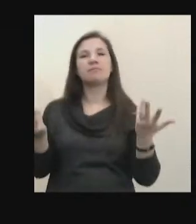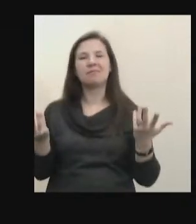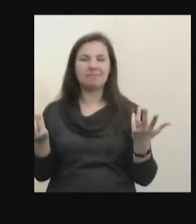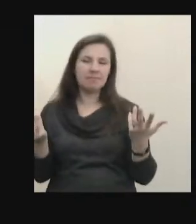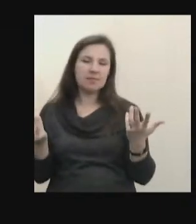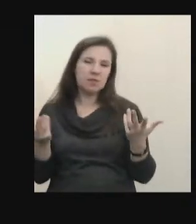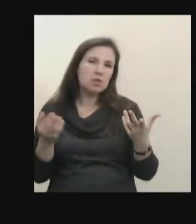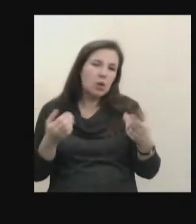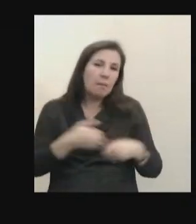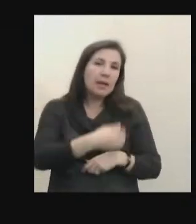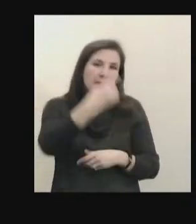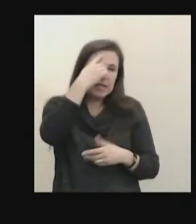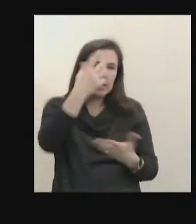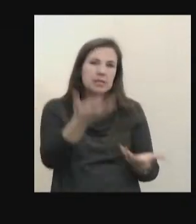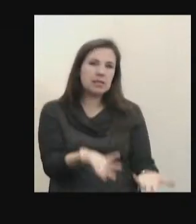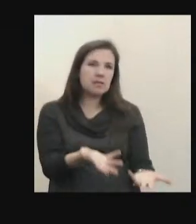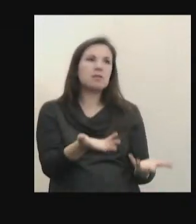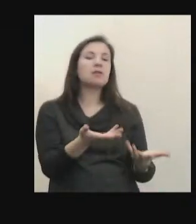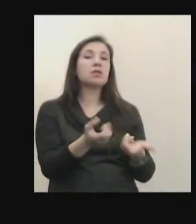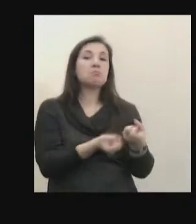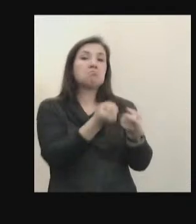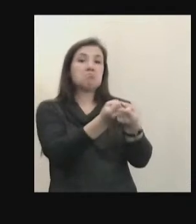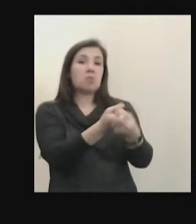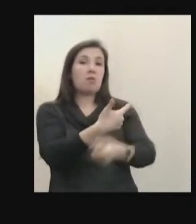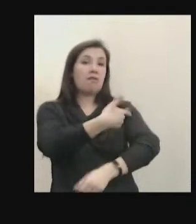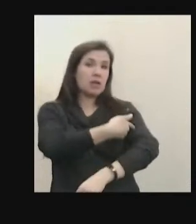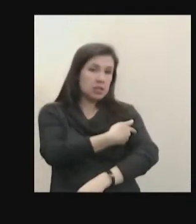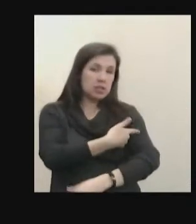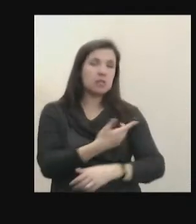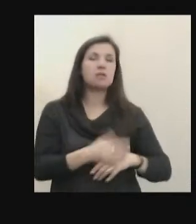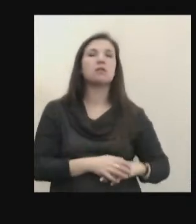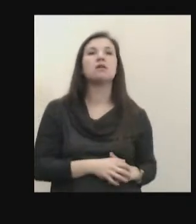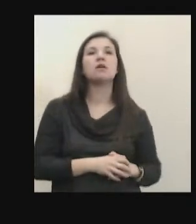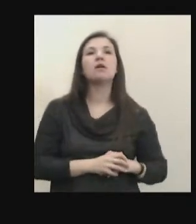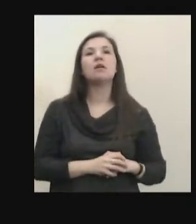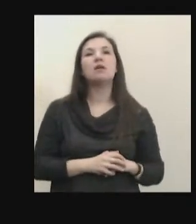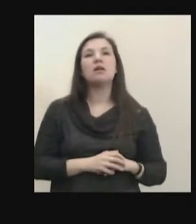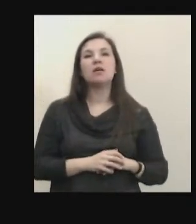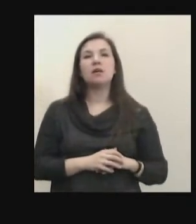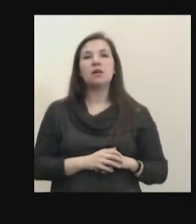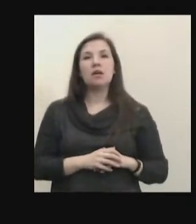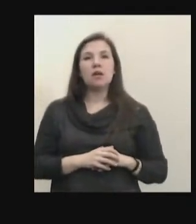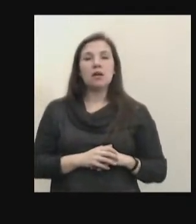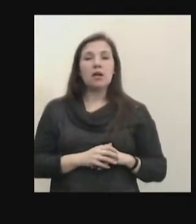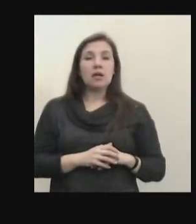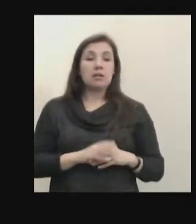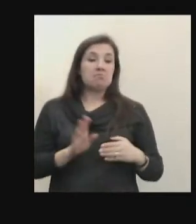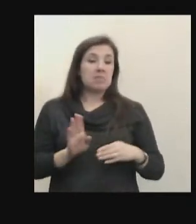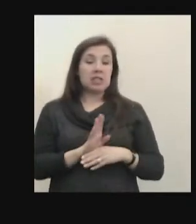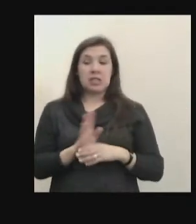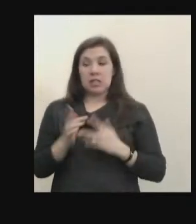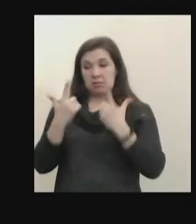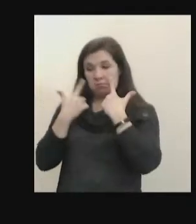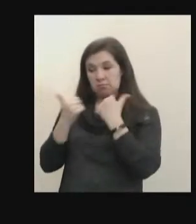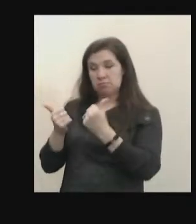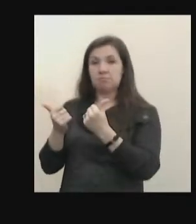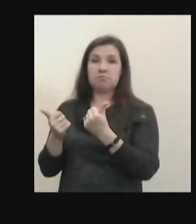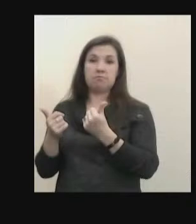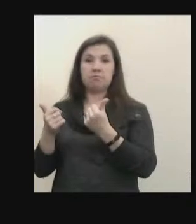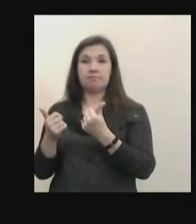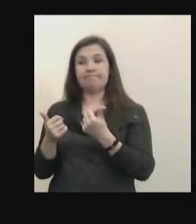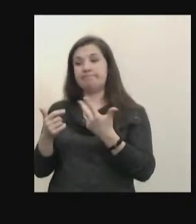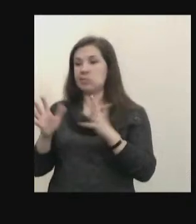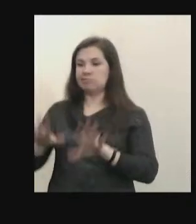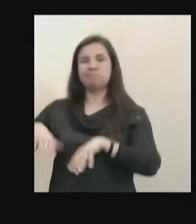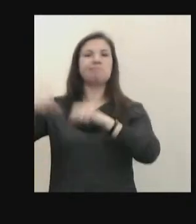sense to promote vaccines and to let the businesses that take it upon their own accord to have